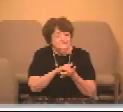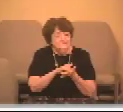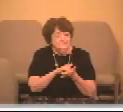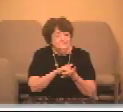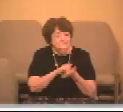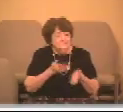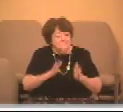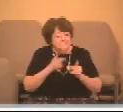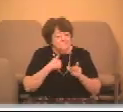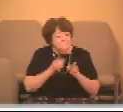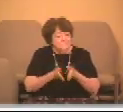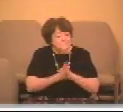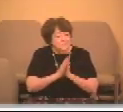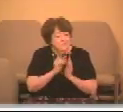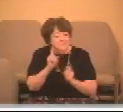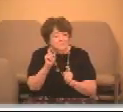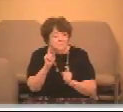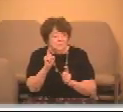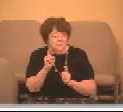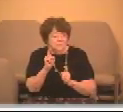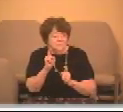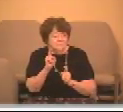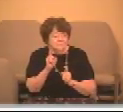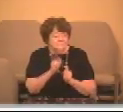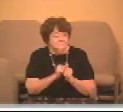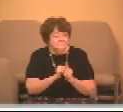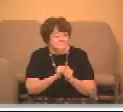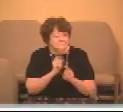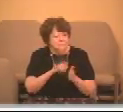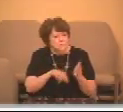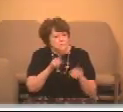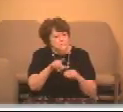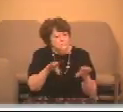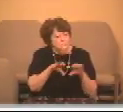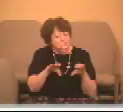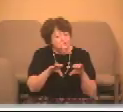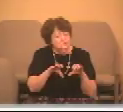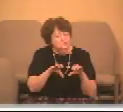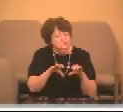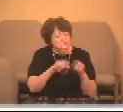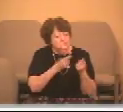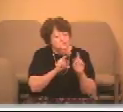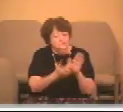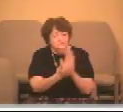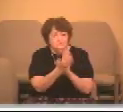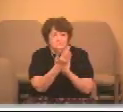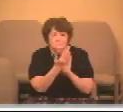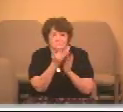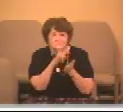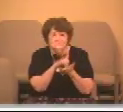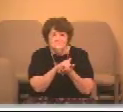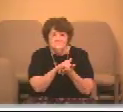Well, let me ask another question. When you're in that place, what do you do? When you're this kind of